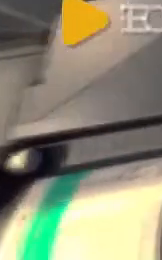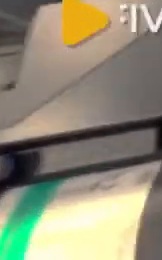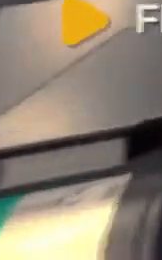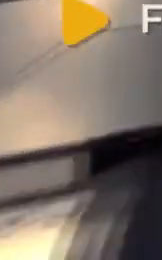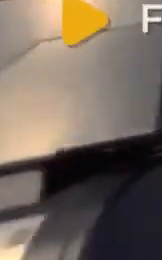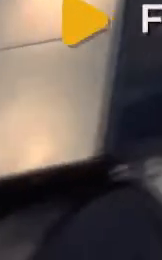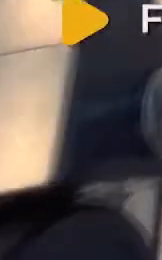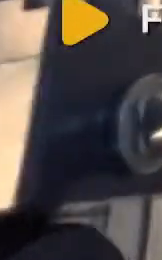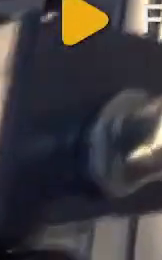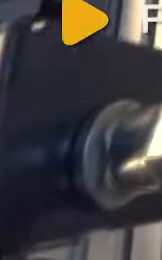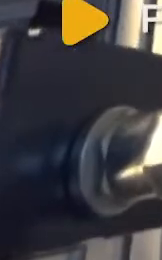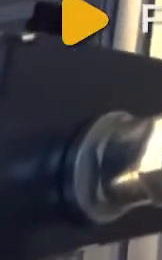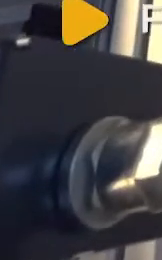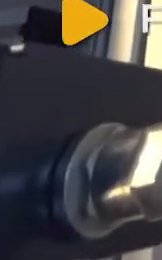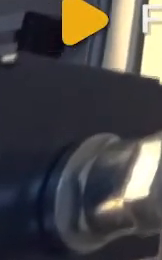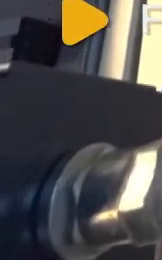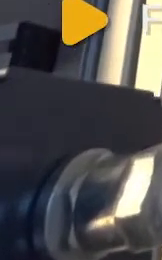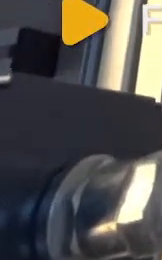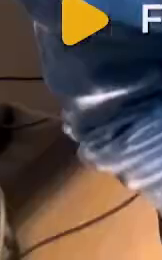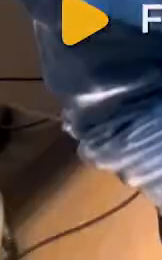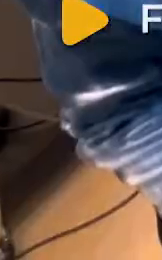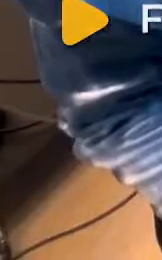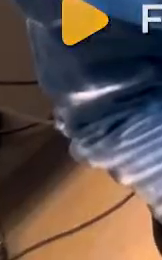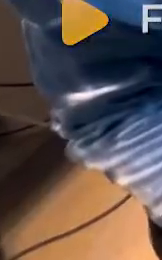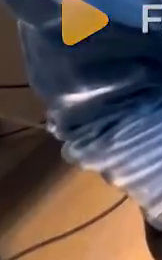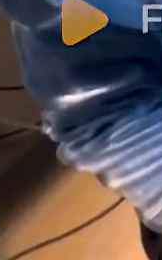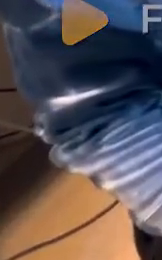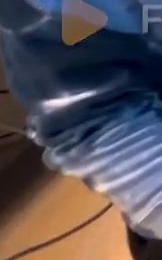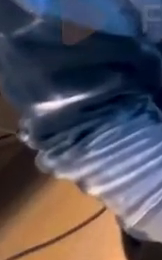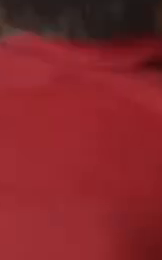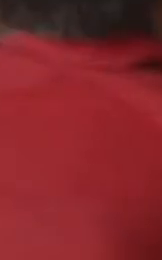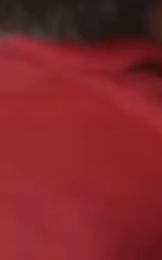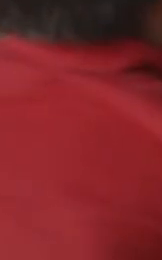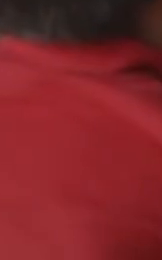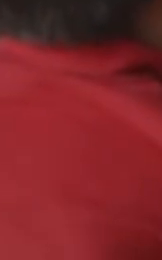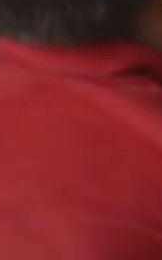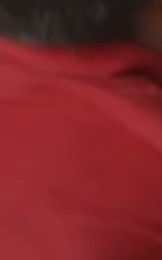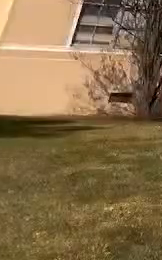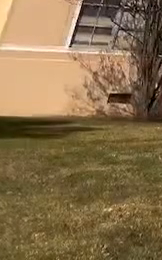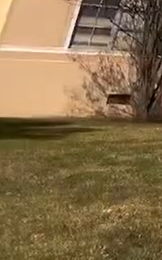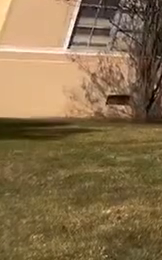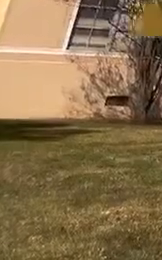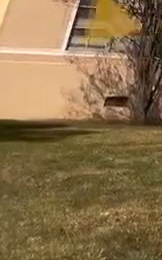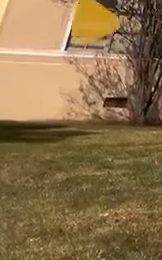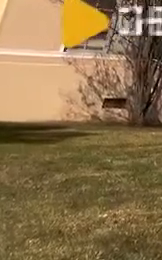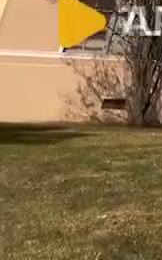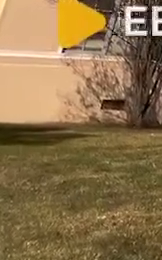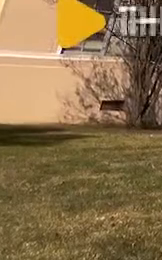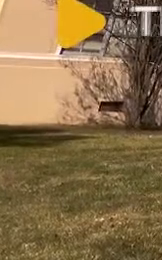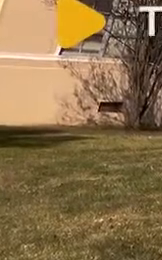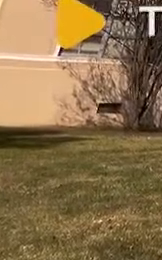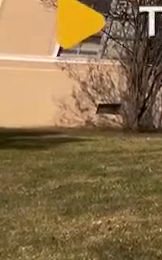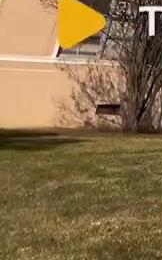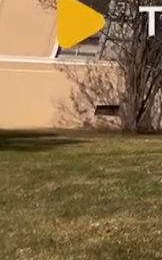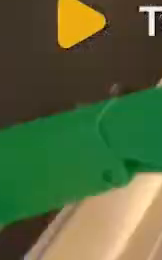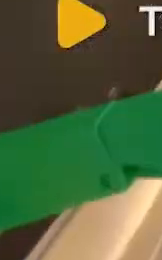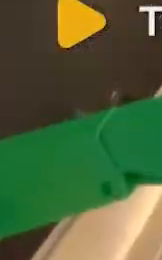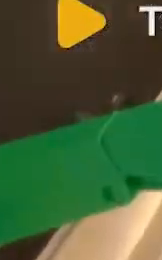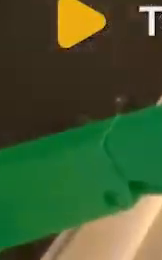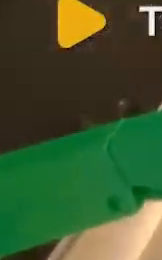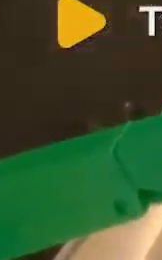The San Antonio Independent School District knows this and has the resources, the staff, and the schools to take your